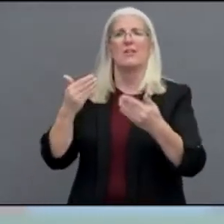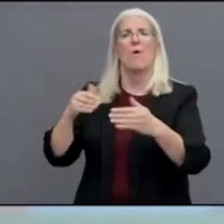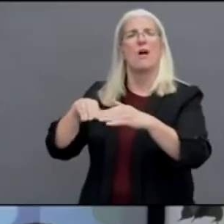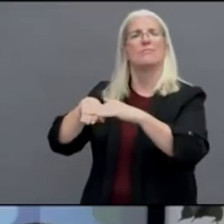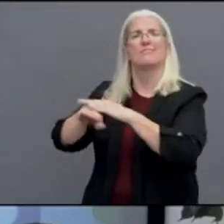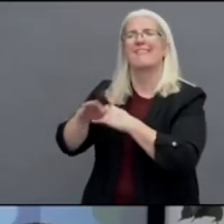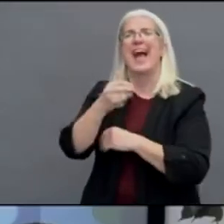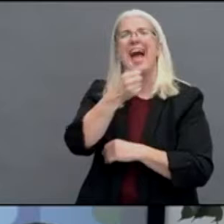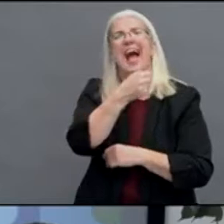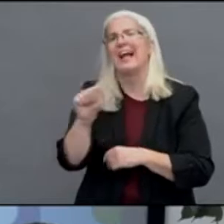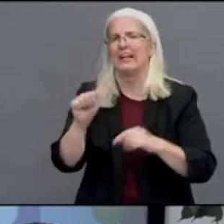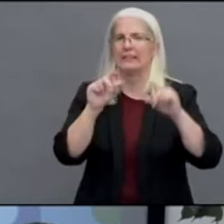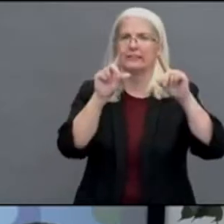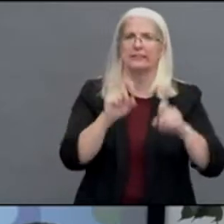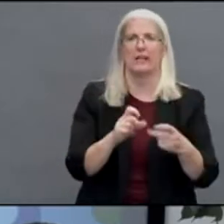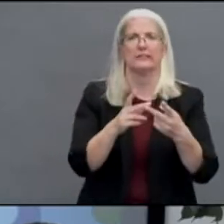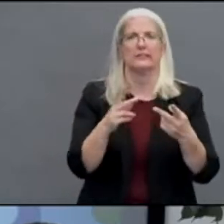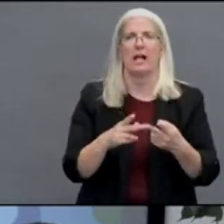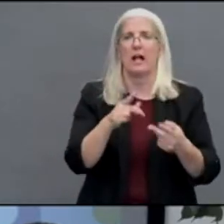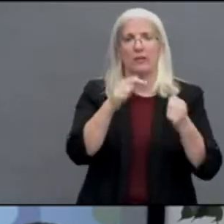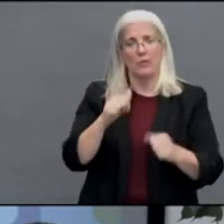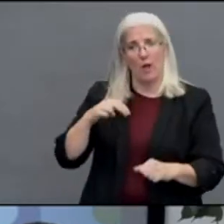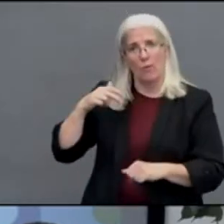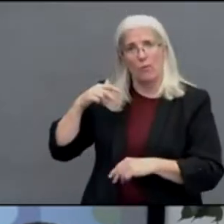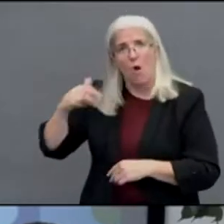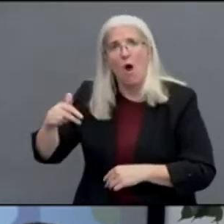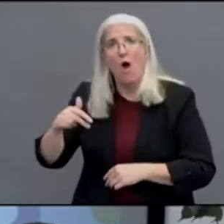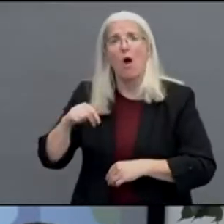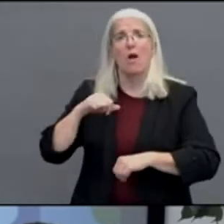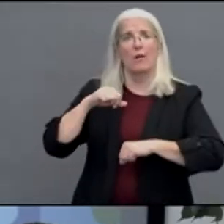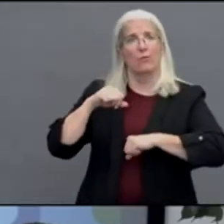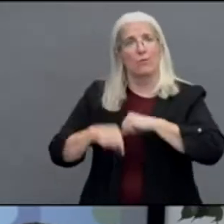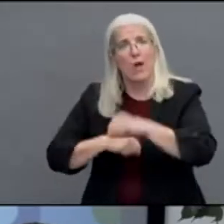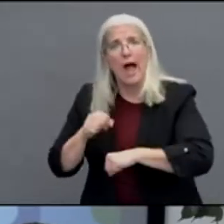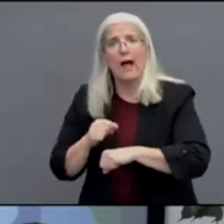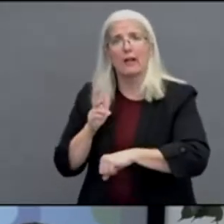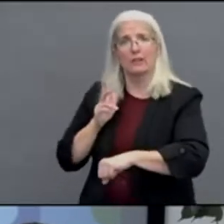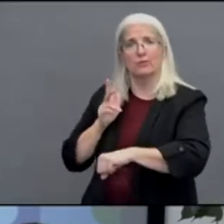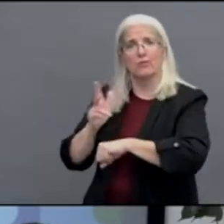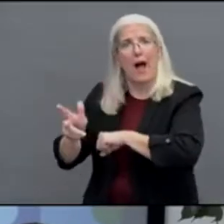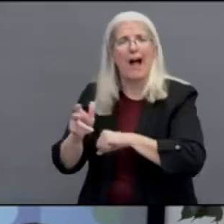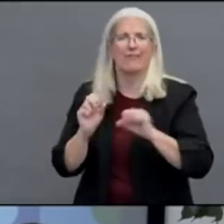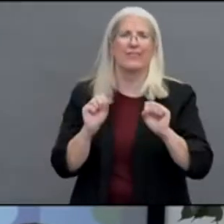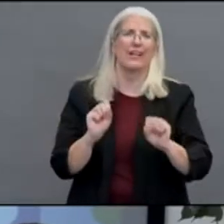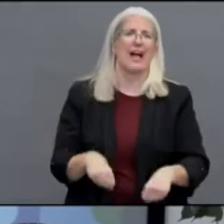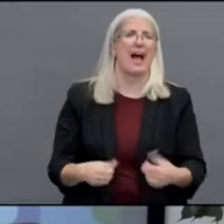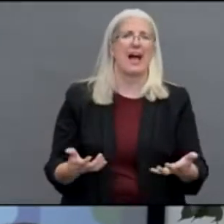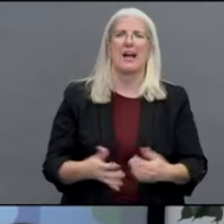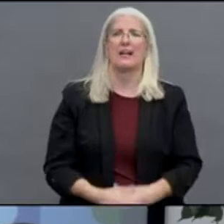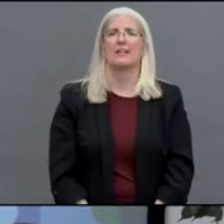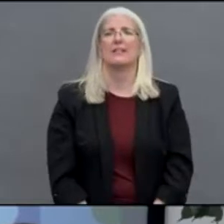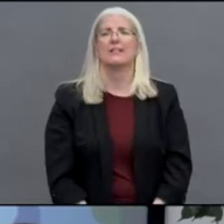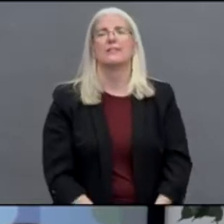that are walk-in friendly. Thank you. And thank you for, reiterating the close